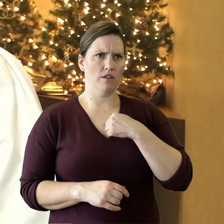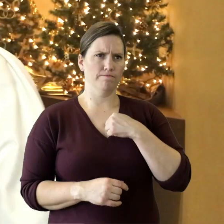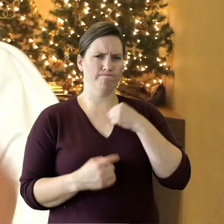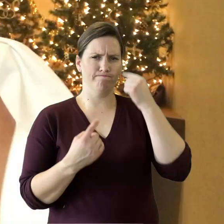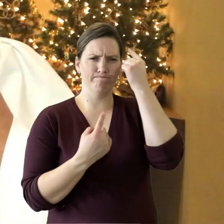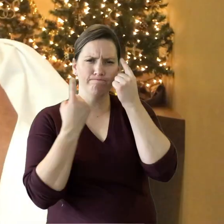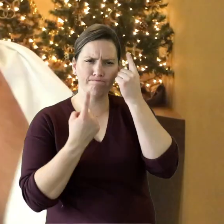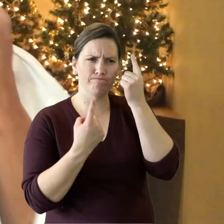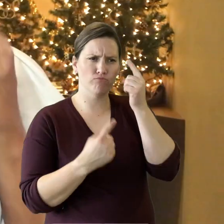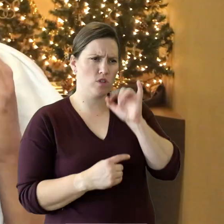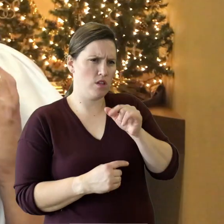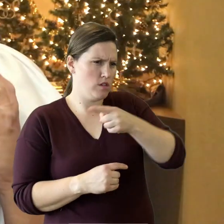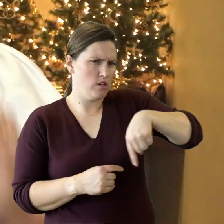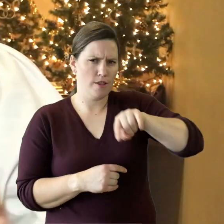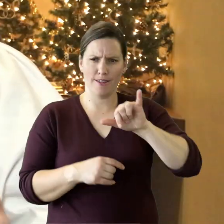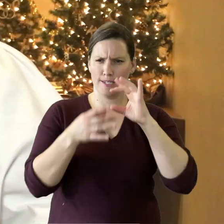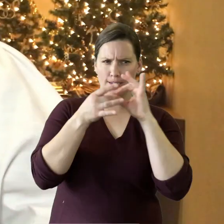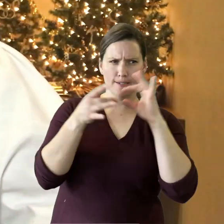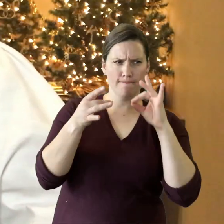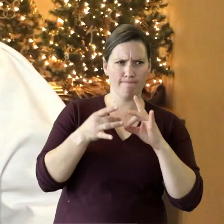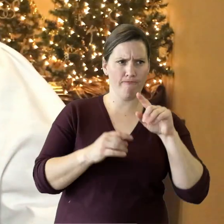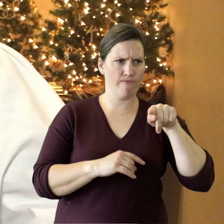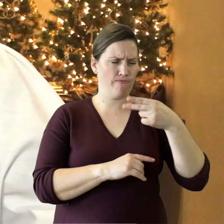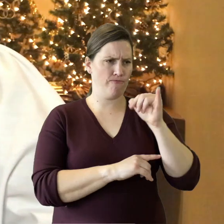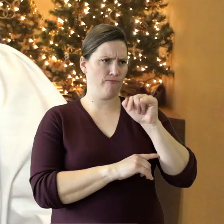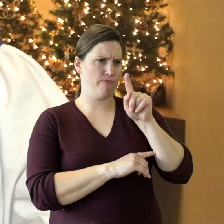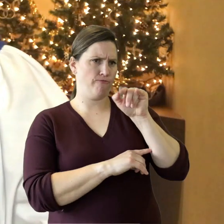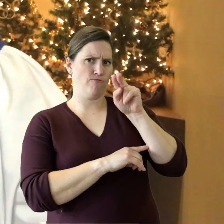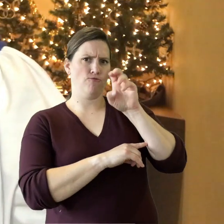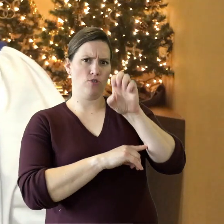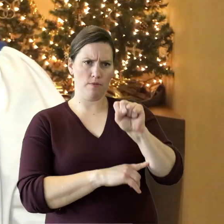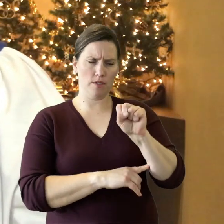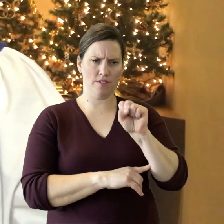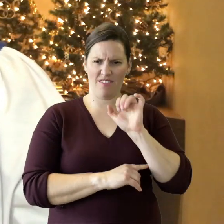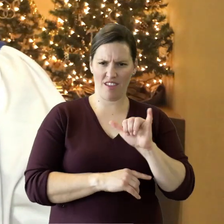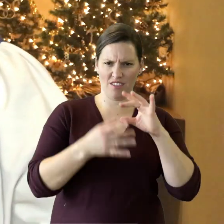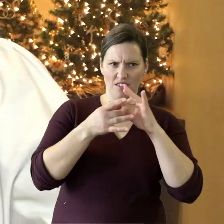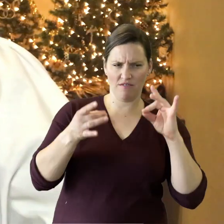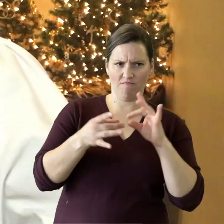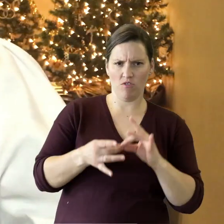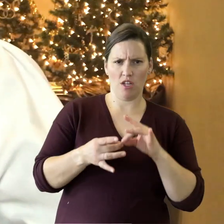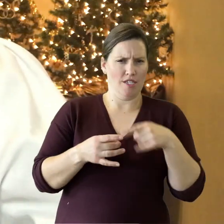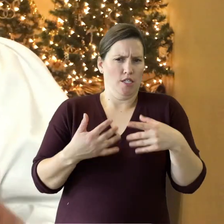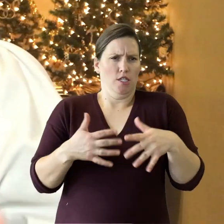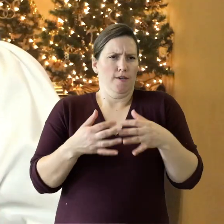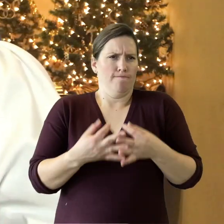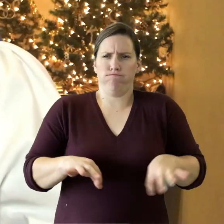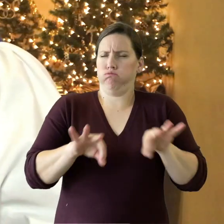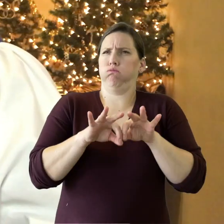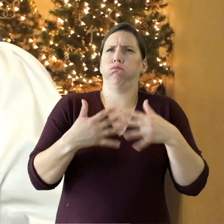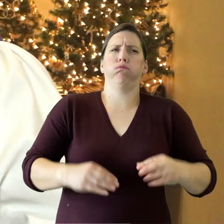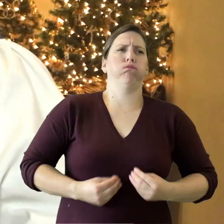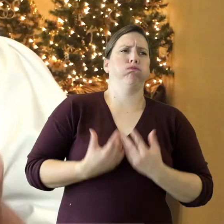I've always thought that these verses from the book of Philippians were some of the most